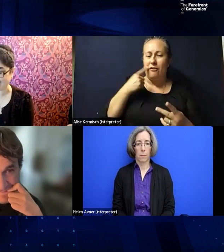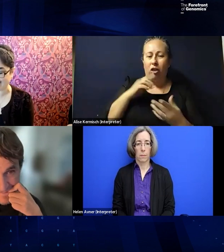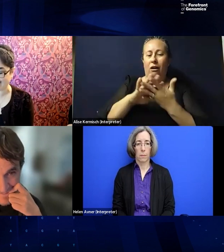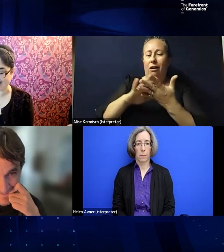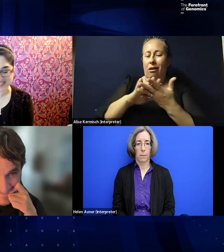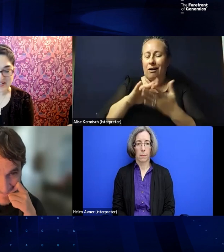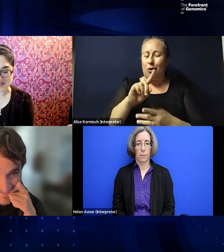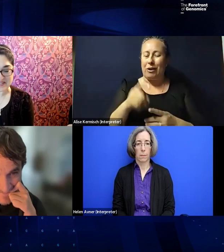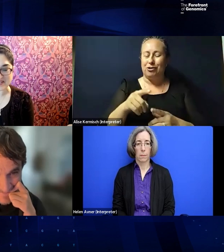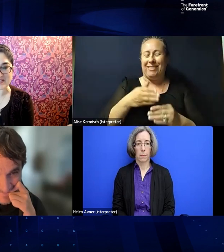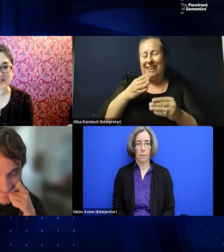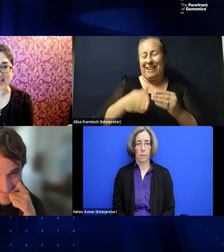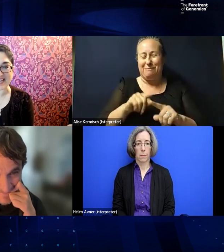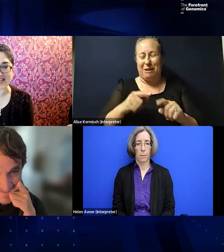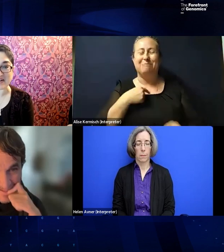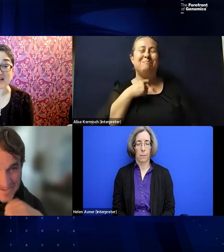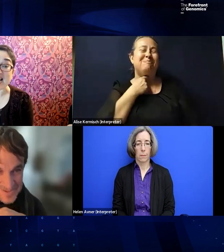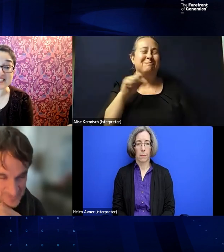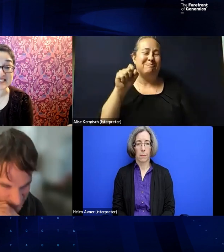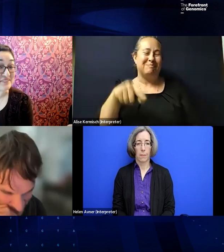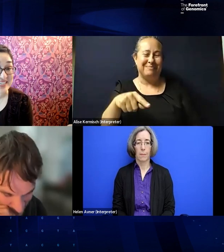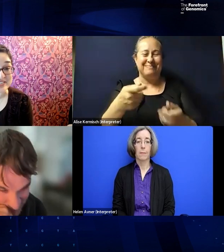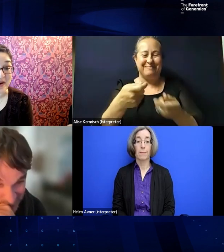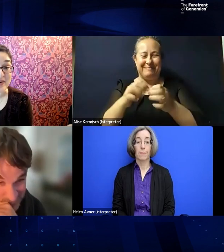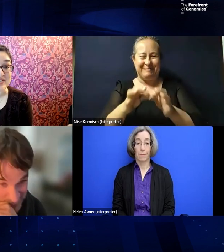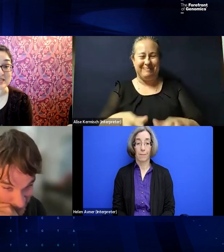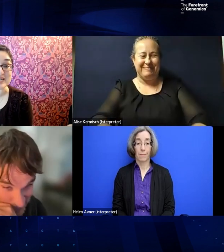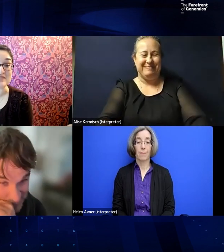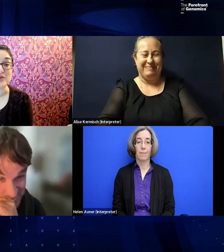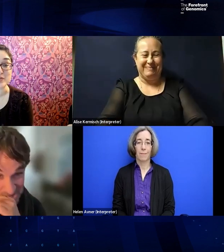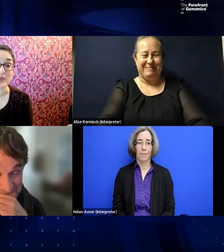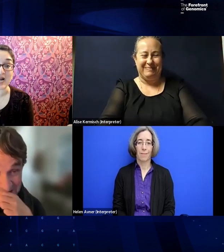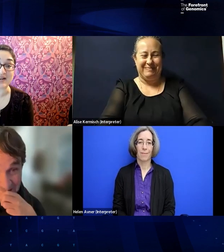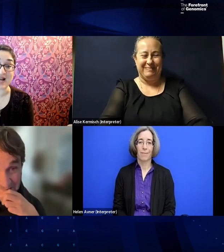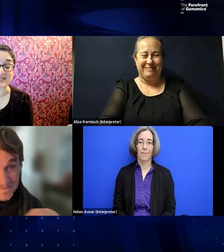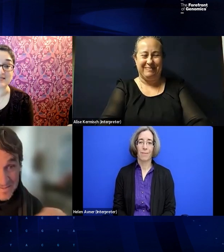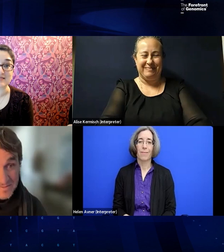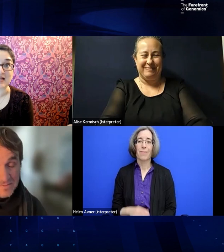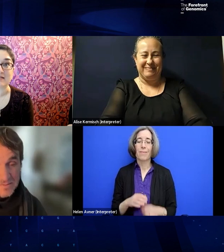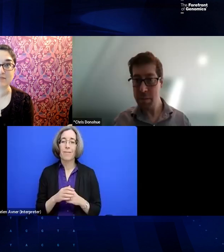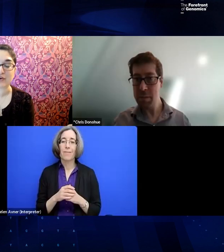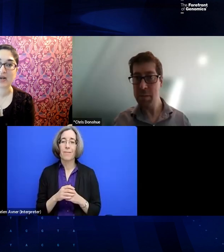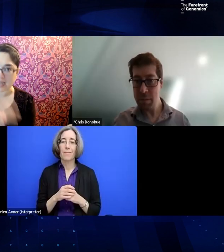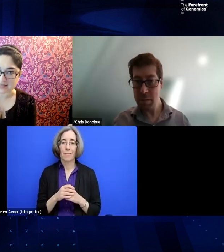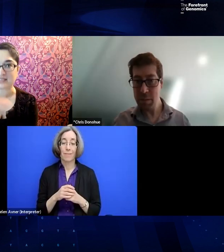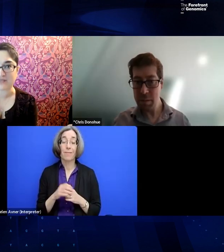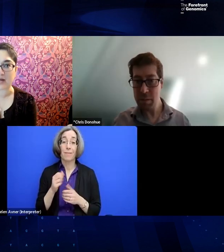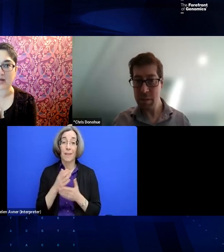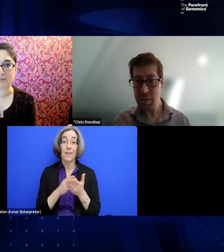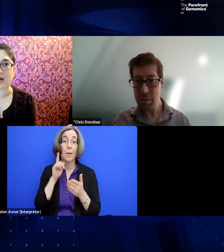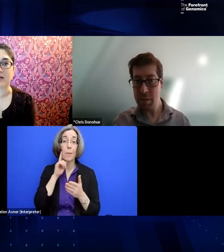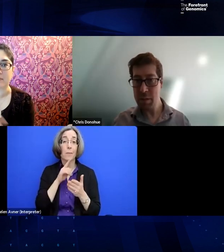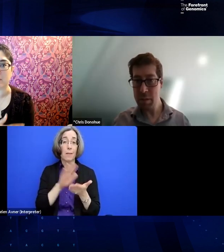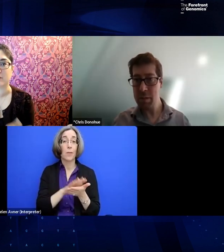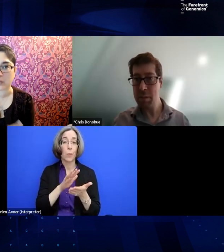very end. I just had to ask. That's okay. Class definitely, though. Even some deaf schools have class. Like, the class are